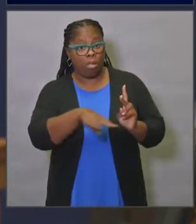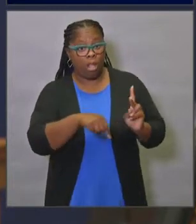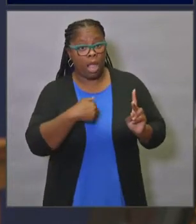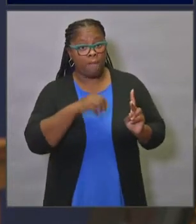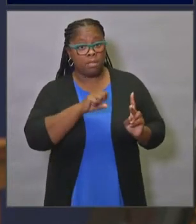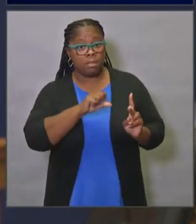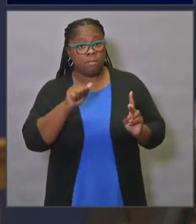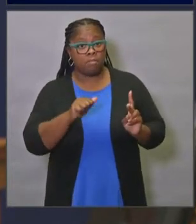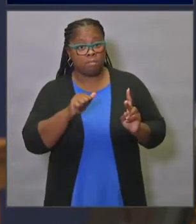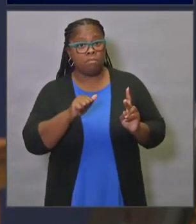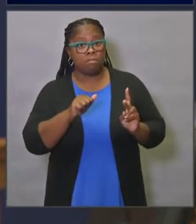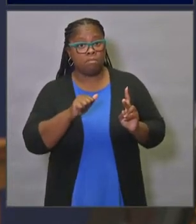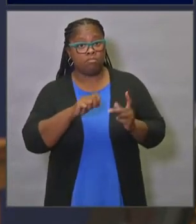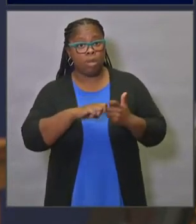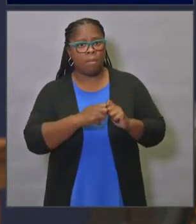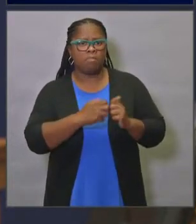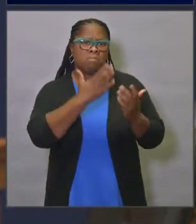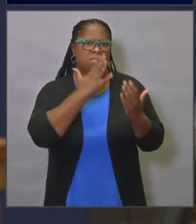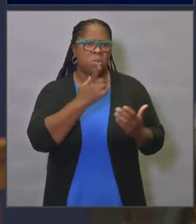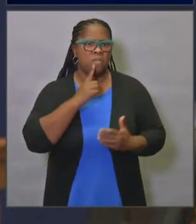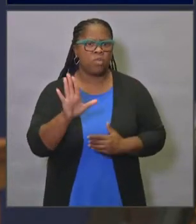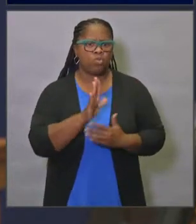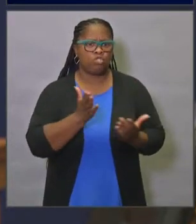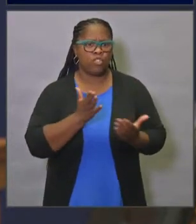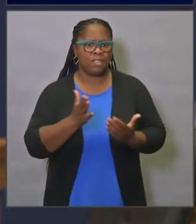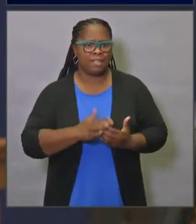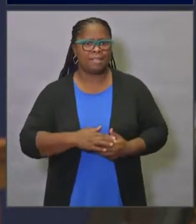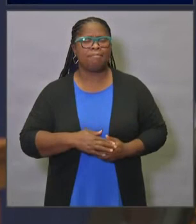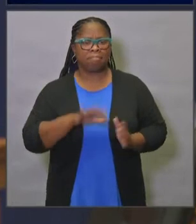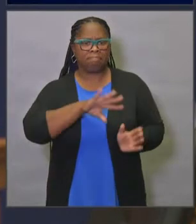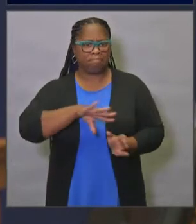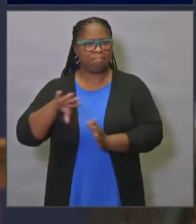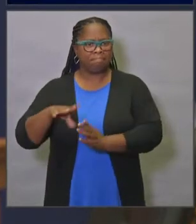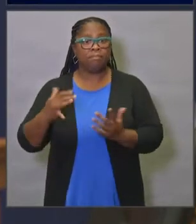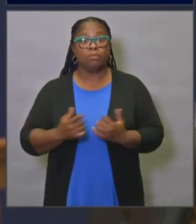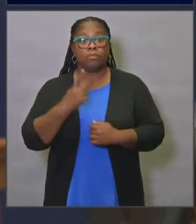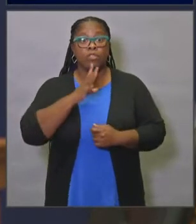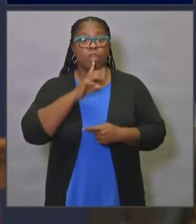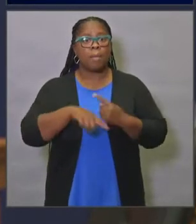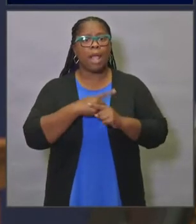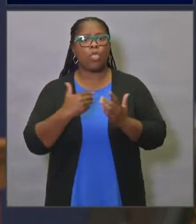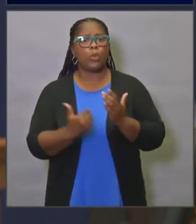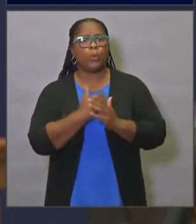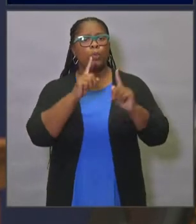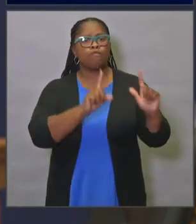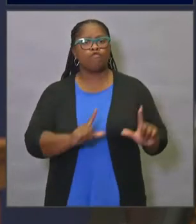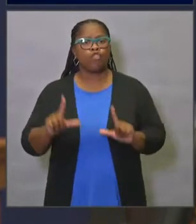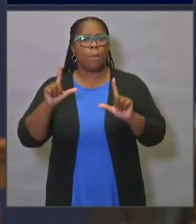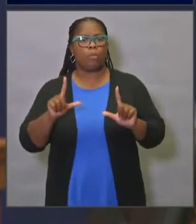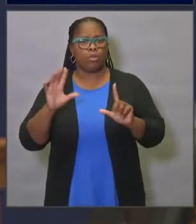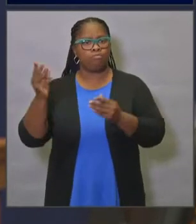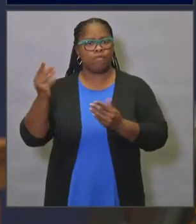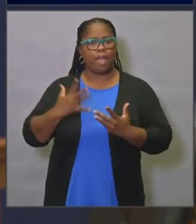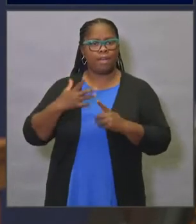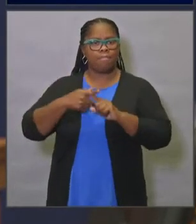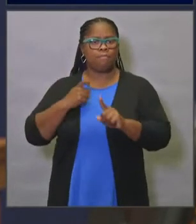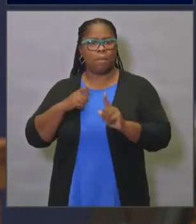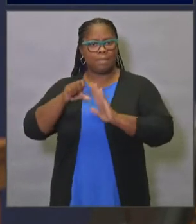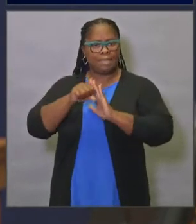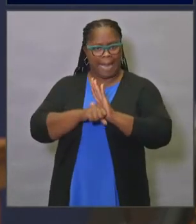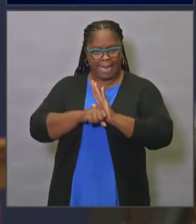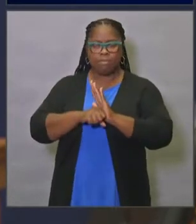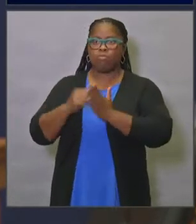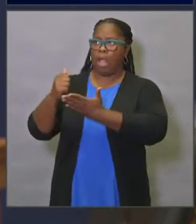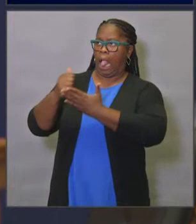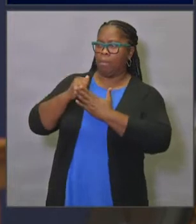your service. I want to talk today about the new framework that was released by the state and how it impacts Los Angeles County and our process